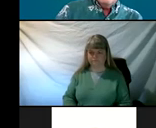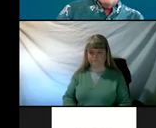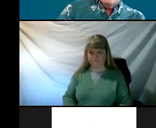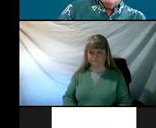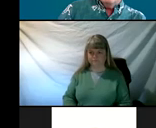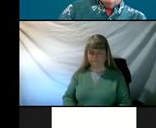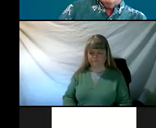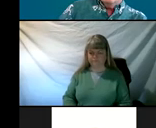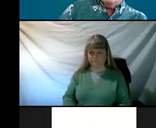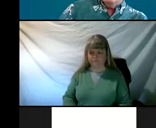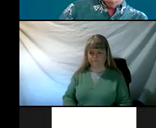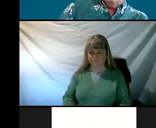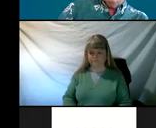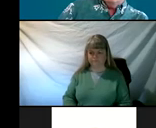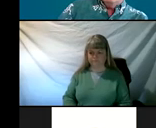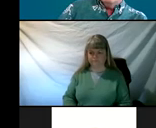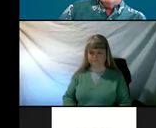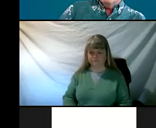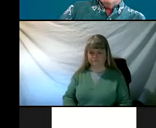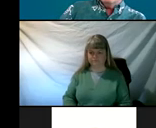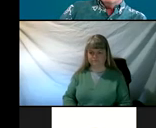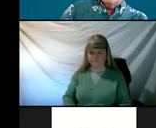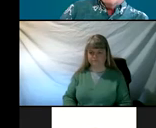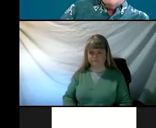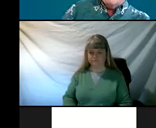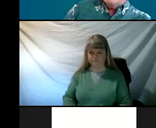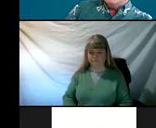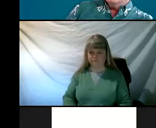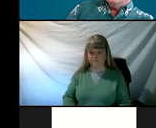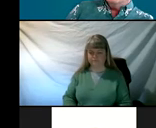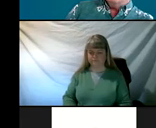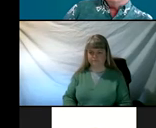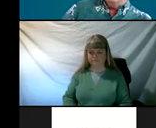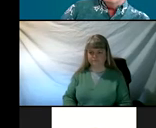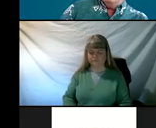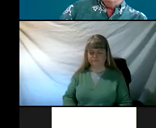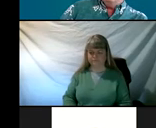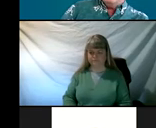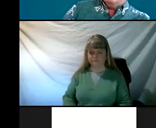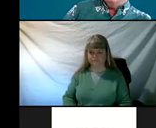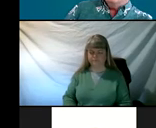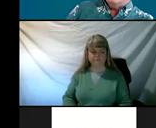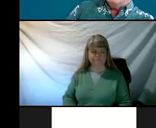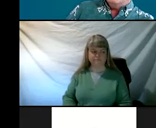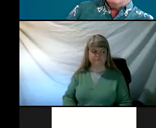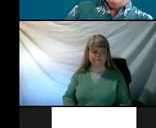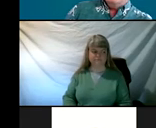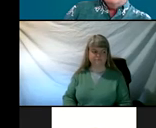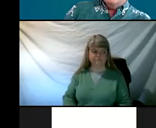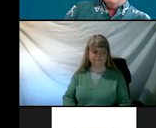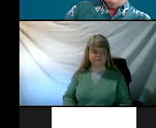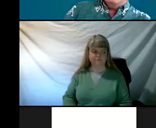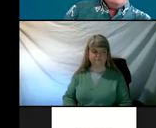for example, me and one of my friends, should I answer it? Okay, that's a good question. If you're there and they come